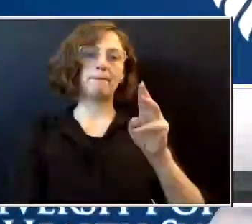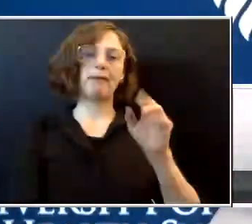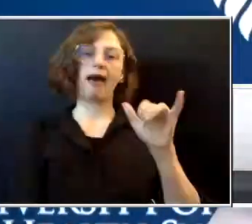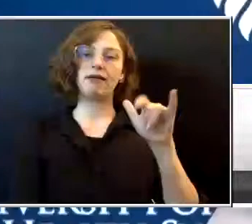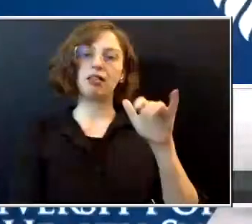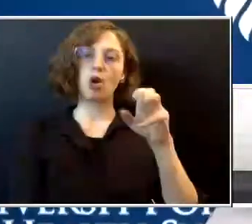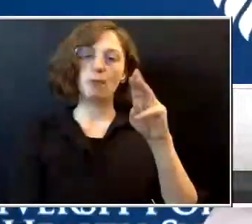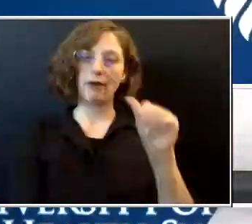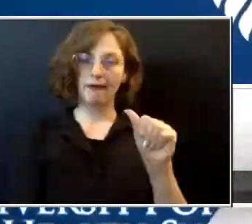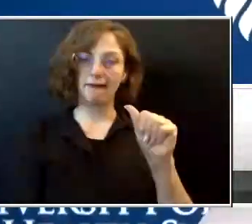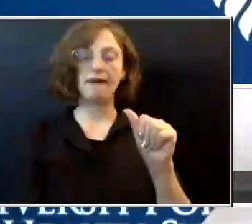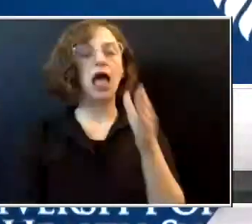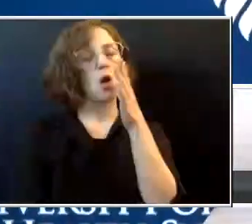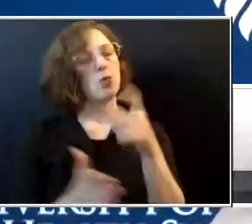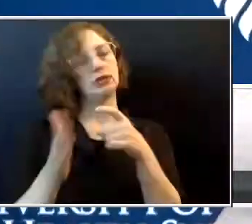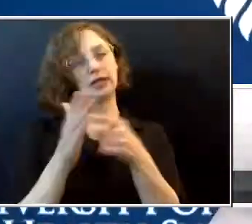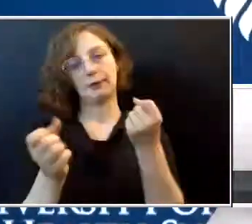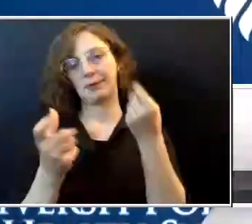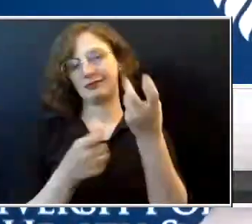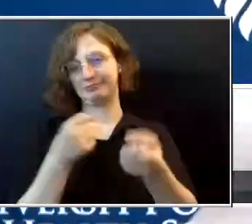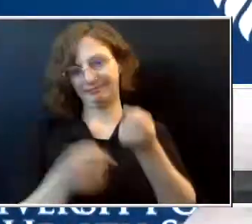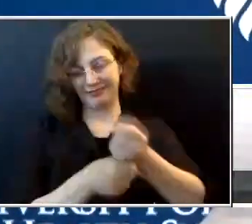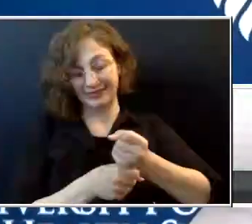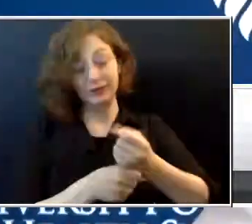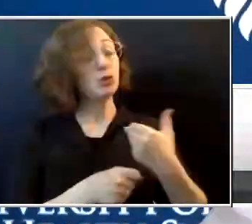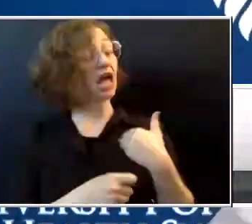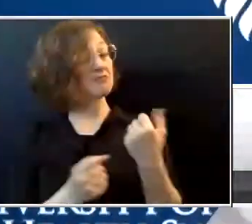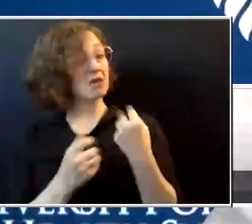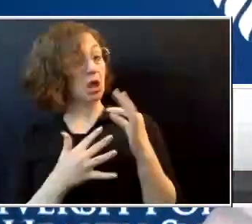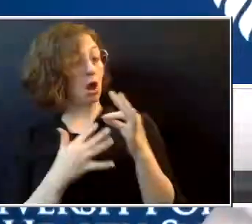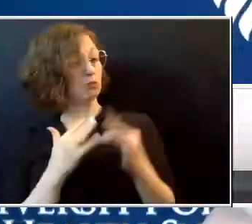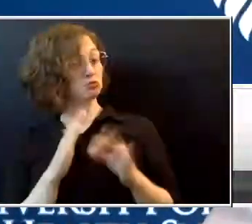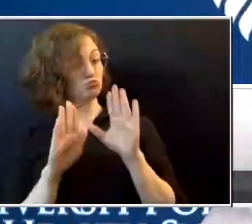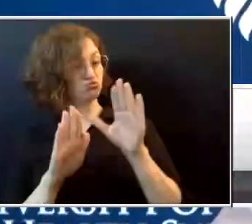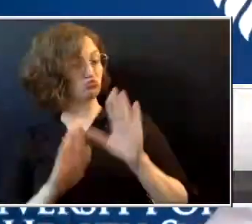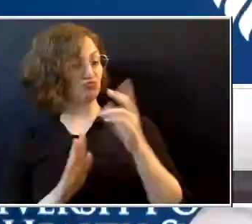really great options of therapy, but also, again, we want the best quality of